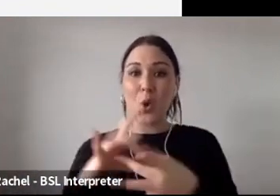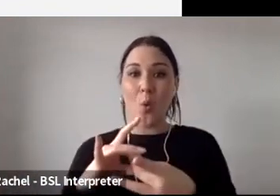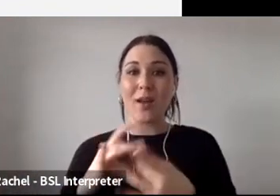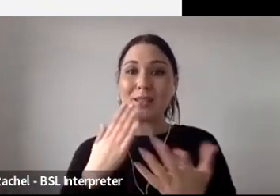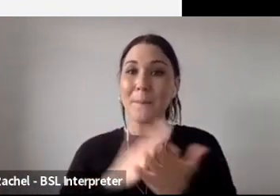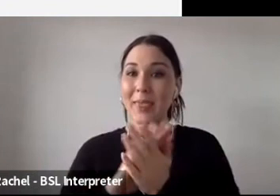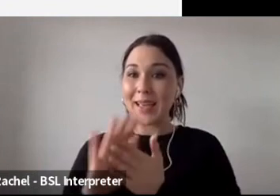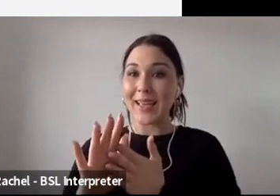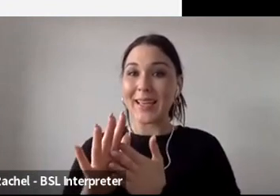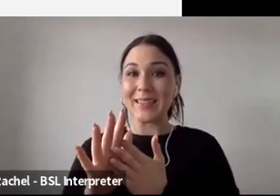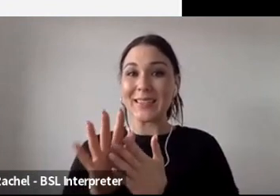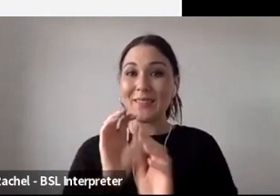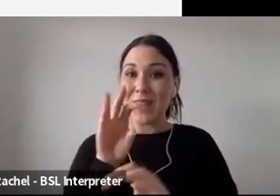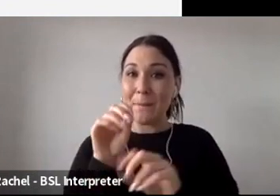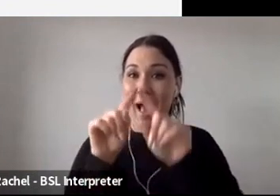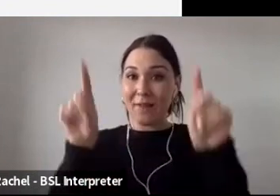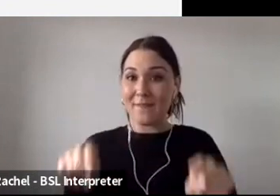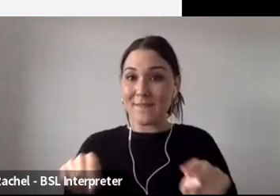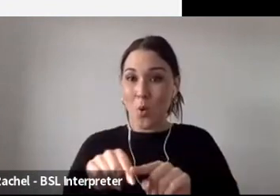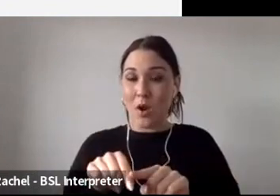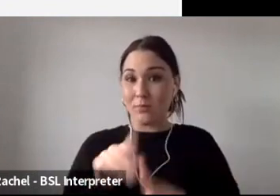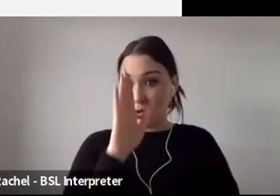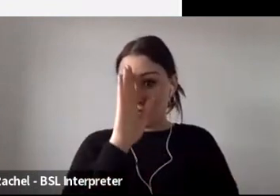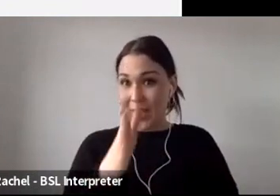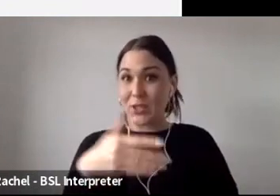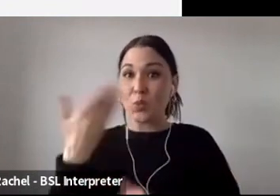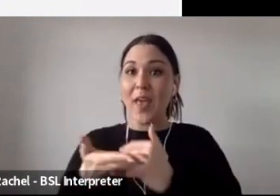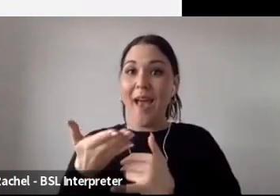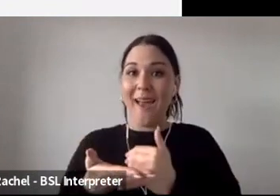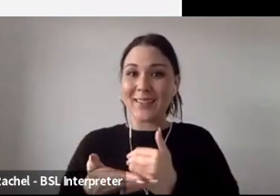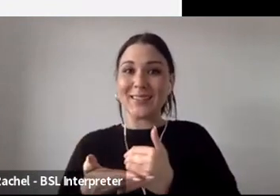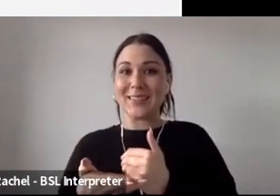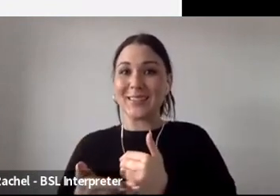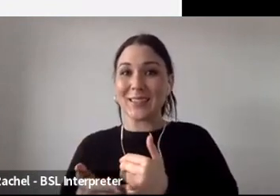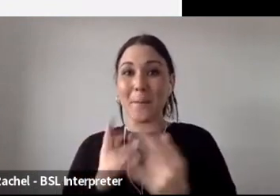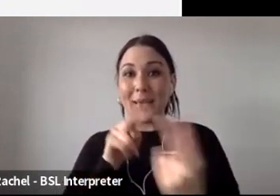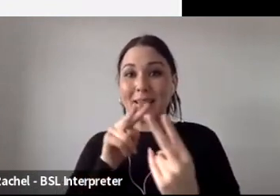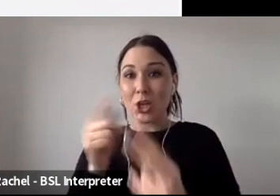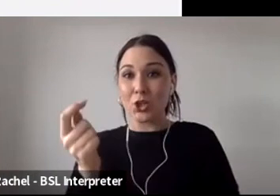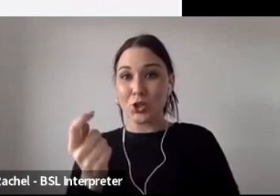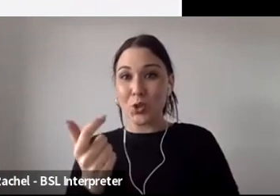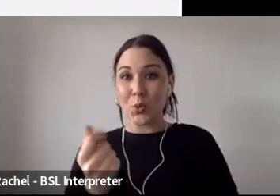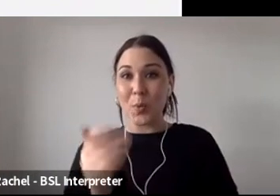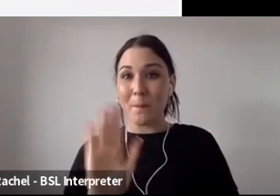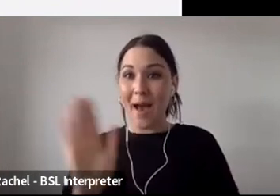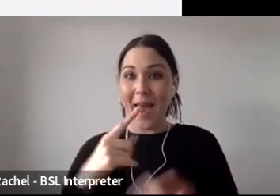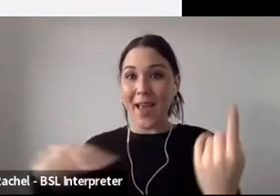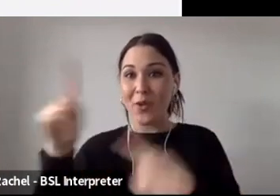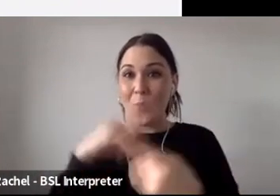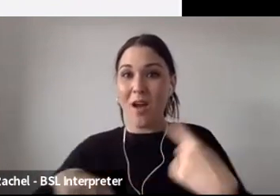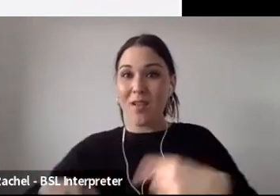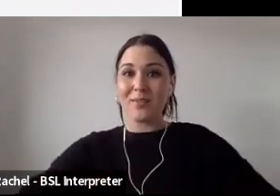please do complete the feedback form that you'll be directed to at the end, and we'll be in touch soon. Bye, everybody.